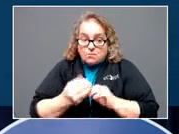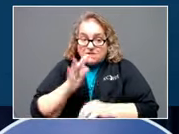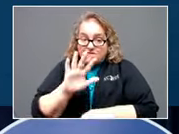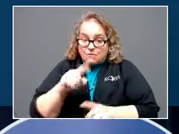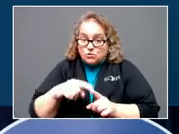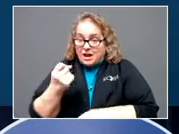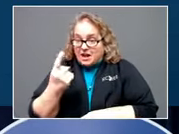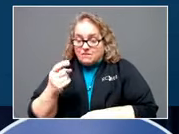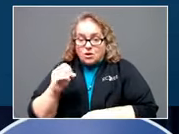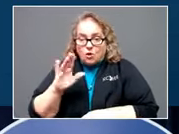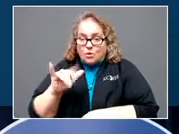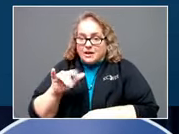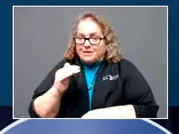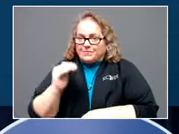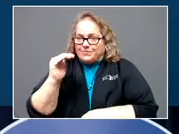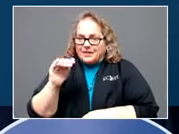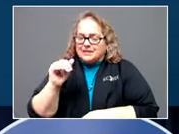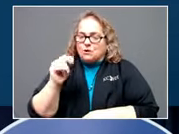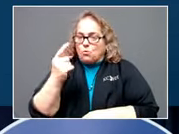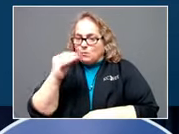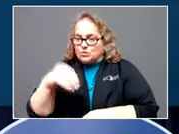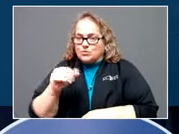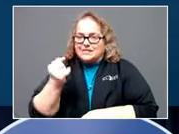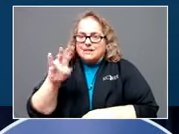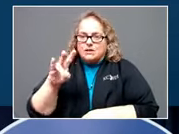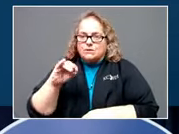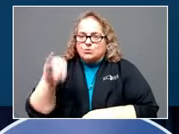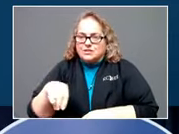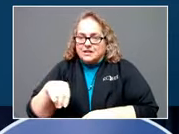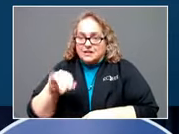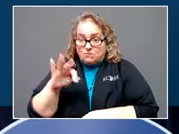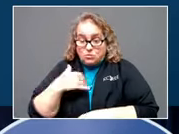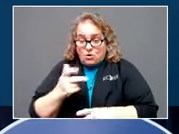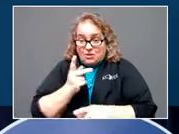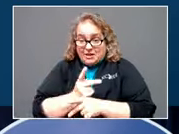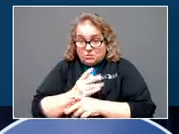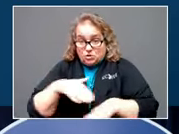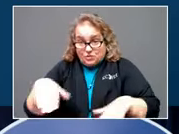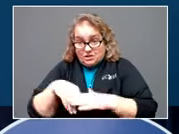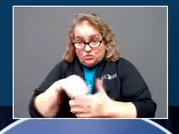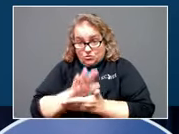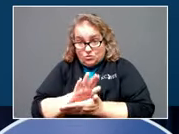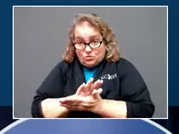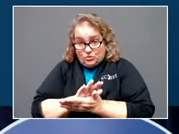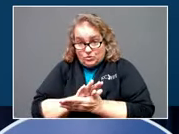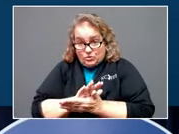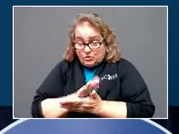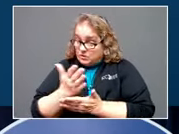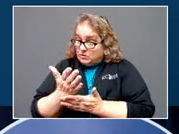up 1% to 17%. If we want to keep our kids in school, it's universal masking